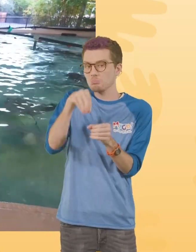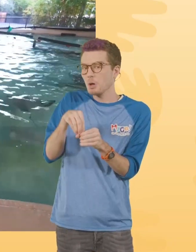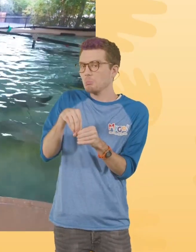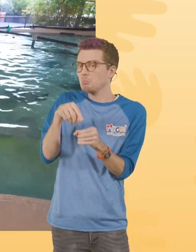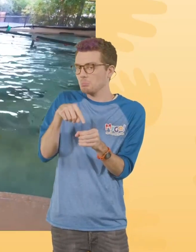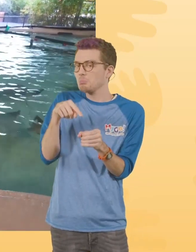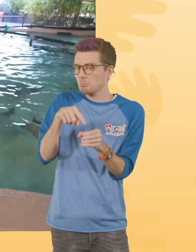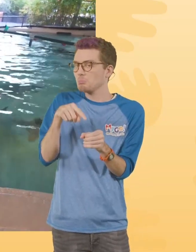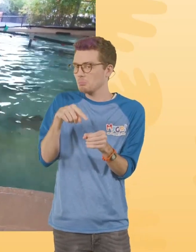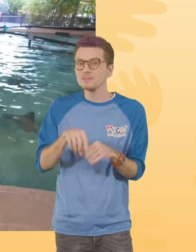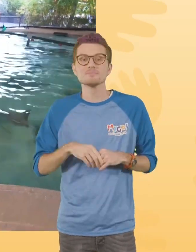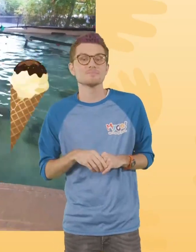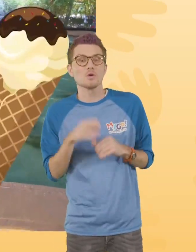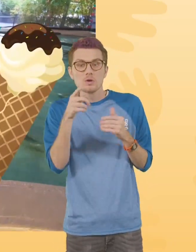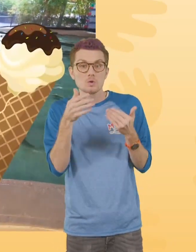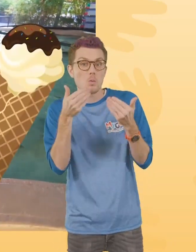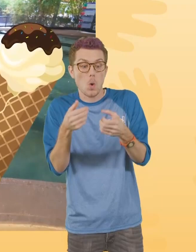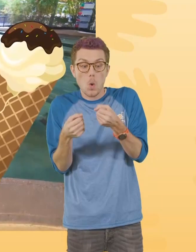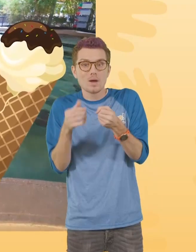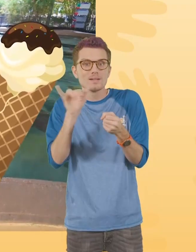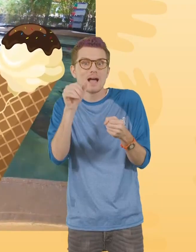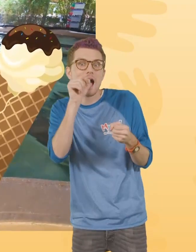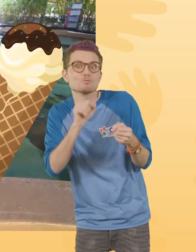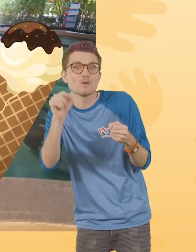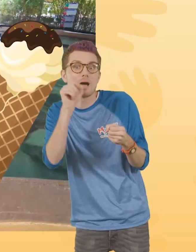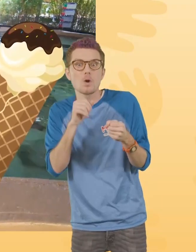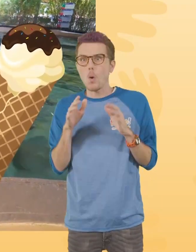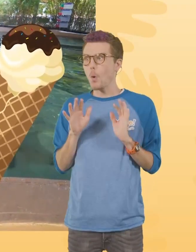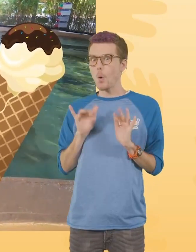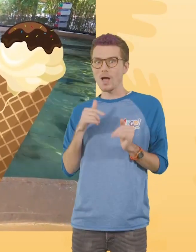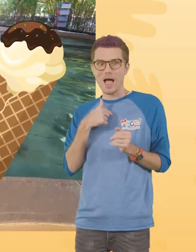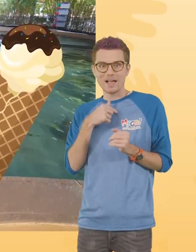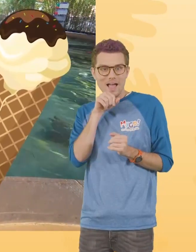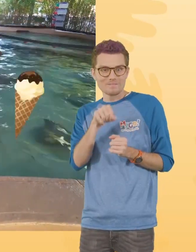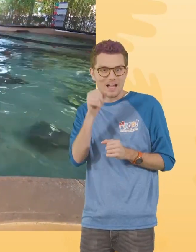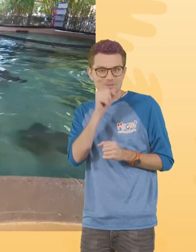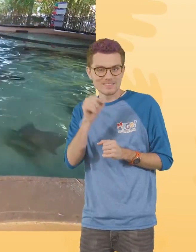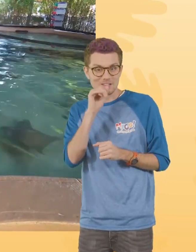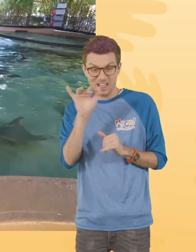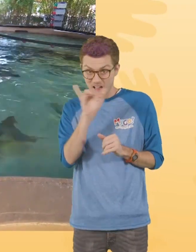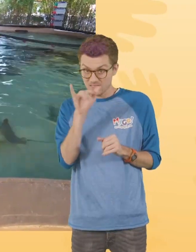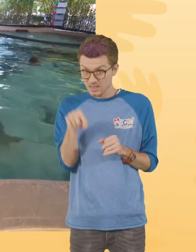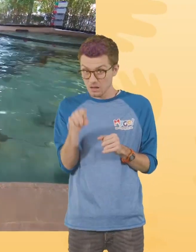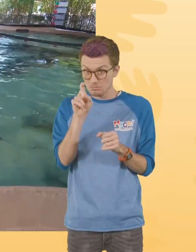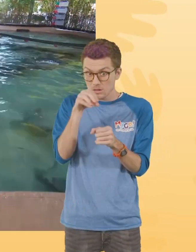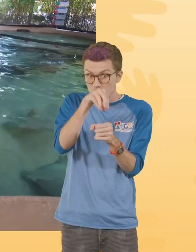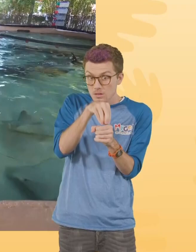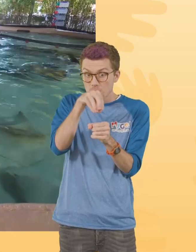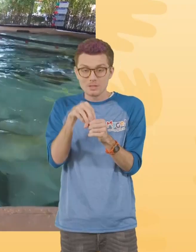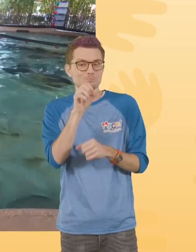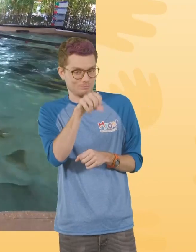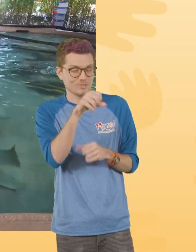it in my hand. You're gonna hold it like an ice cream cone. Okay, ooh, I like ice cream. Okay, just like that. Put